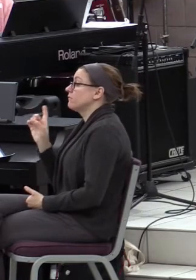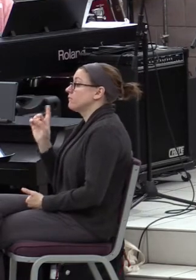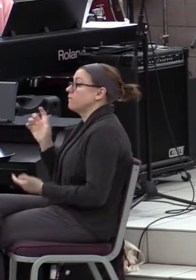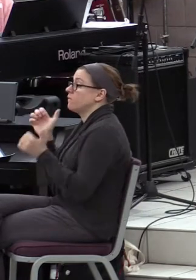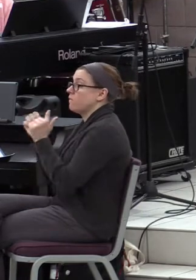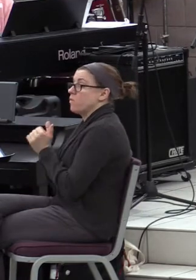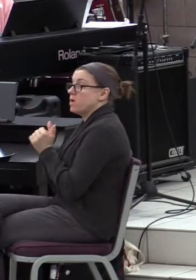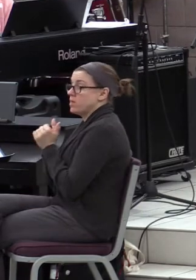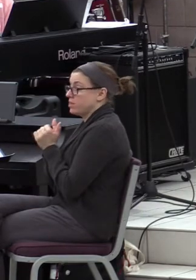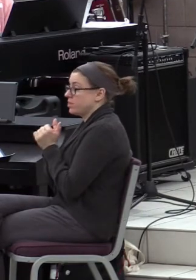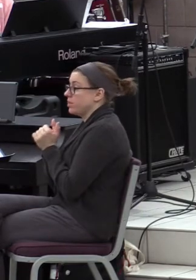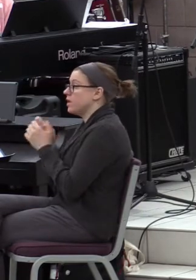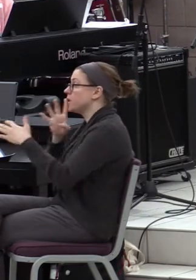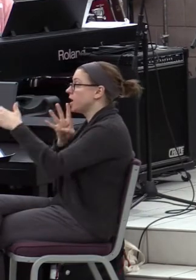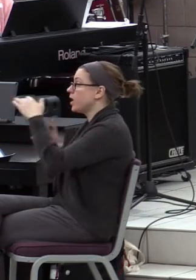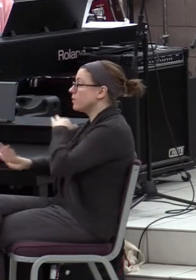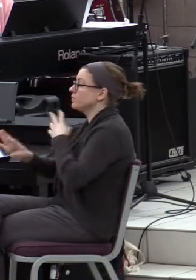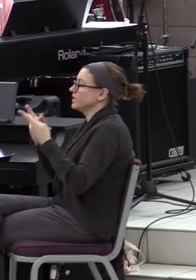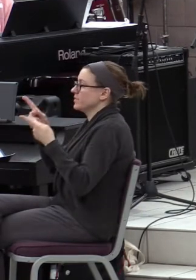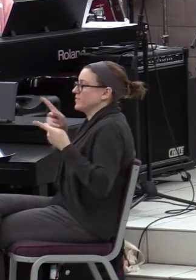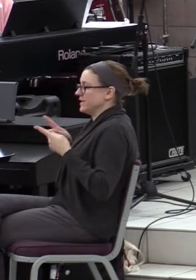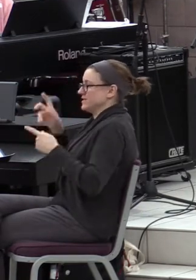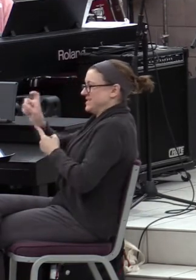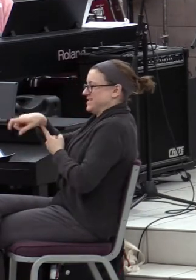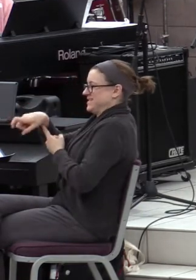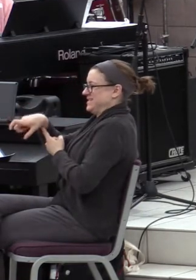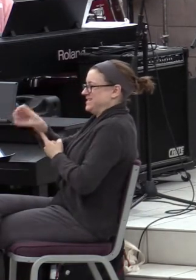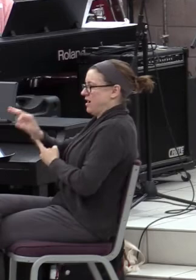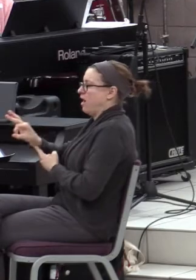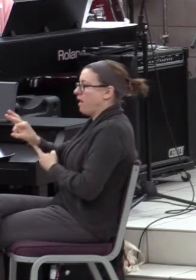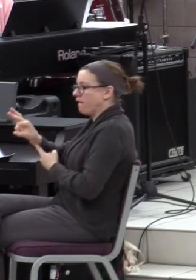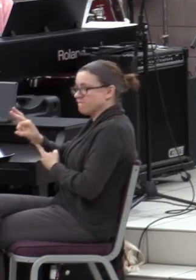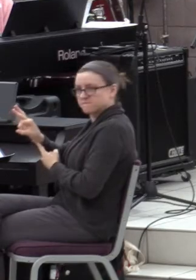with humbly placing the needs of